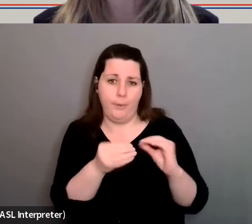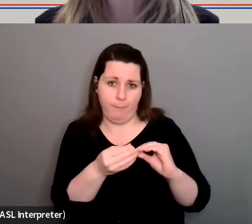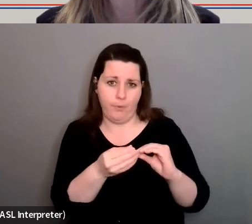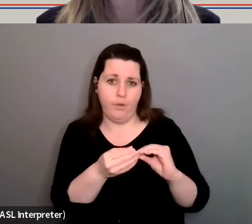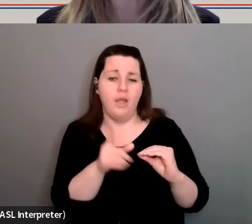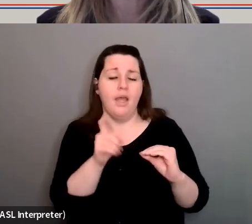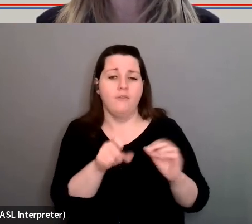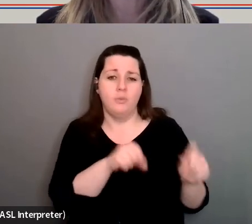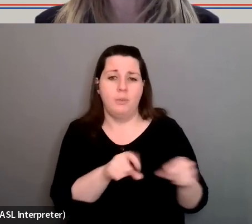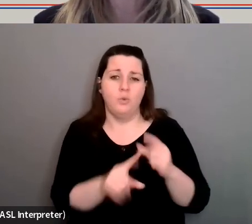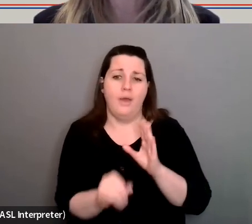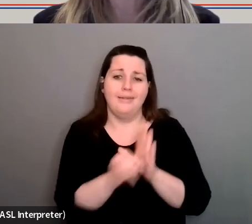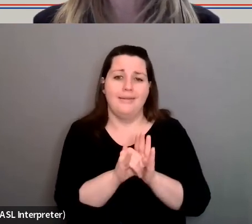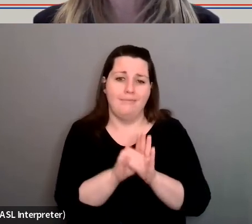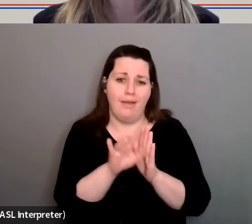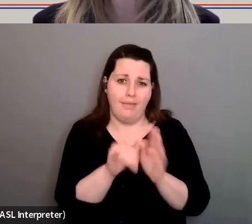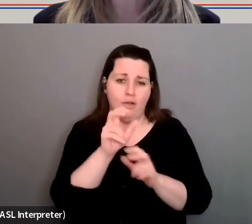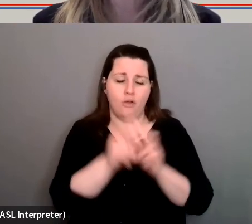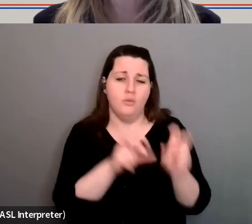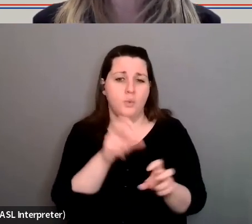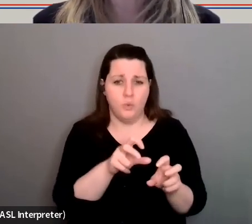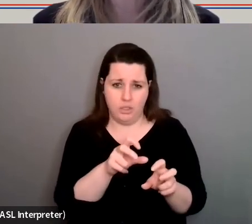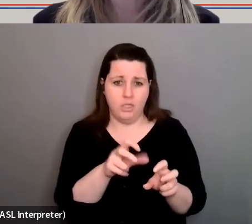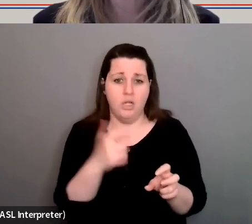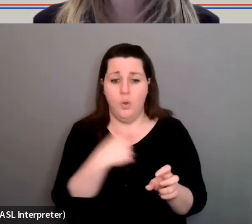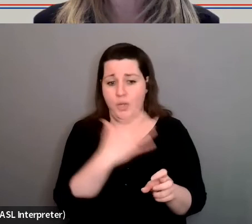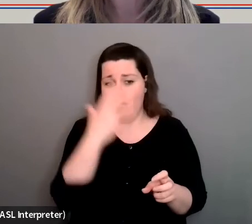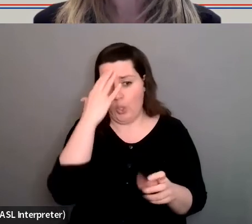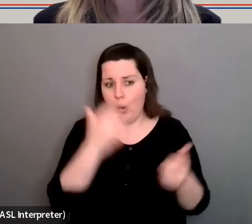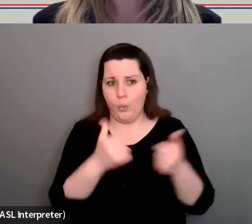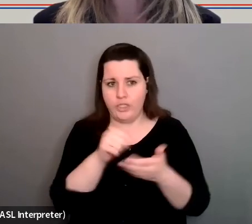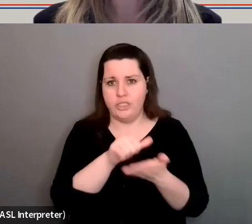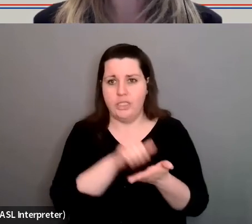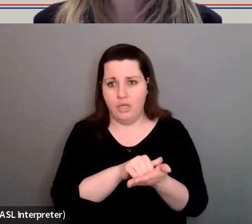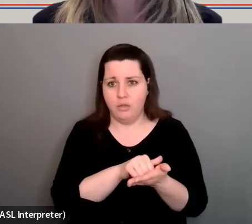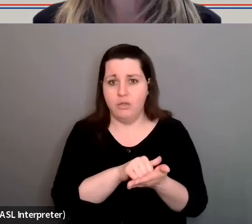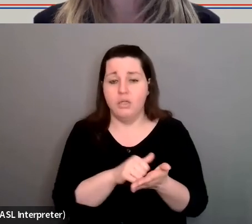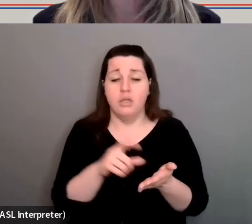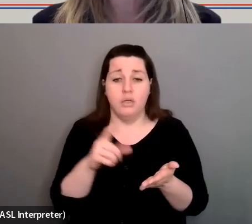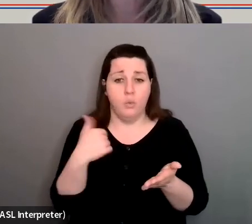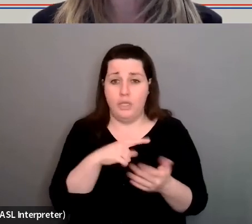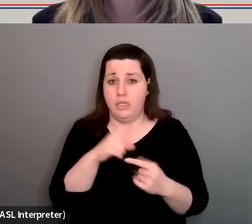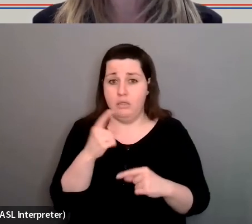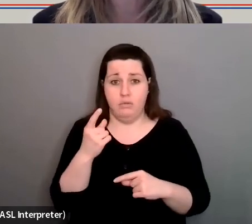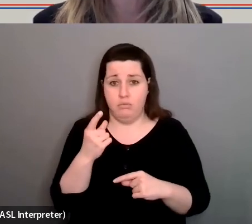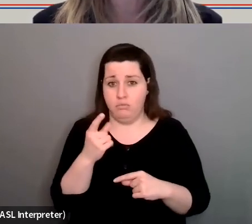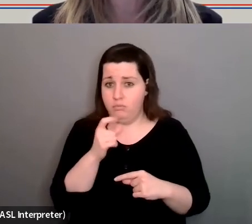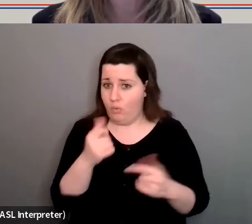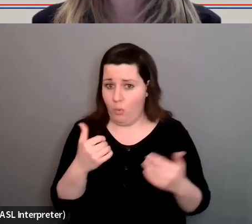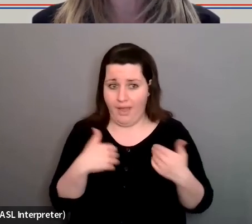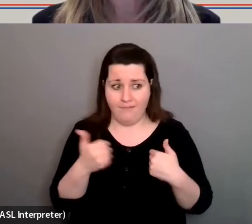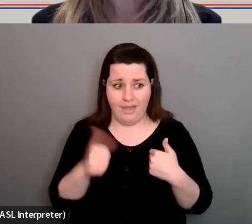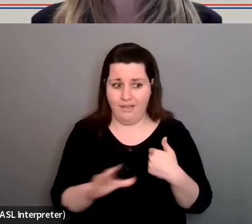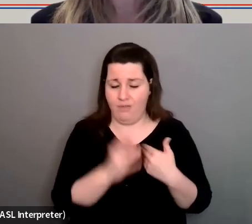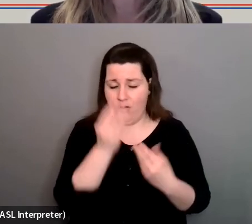to identify that contribution so that we know which account to put it in, because we wouldn't have any of their information